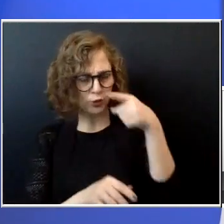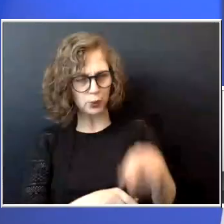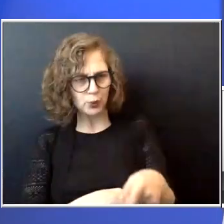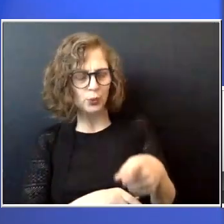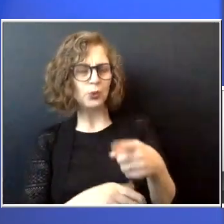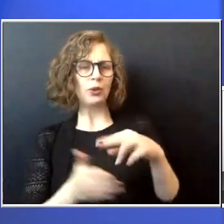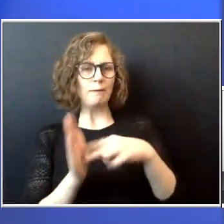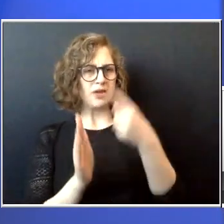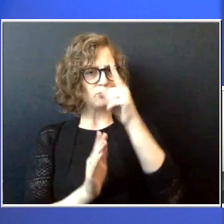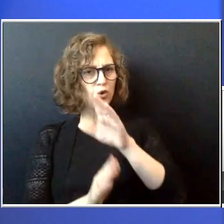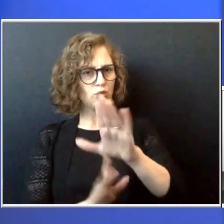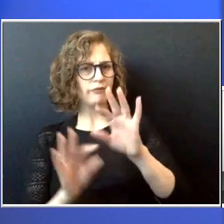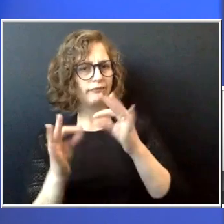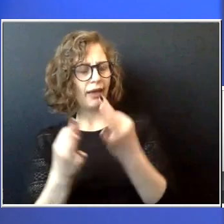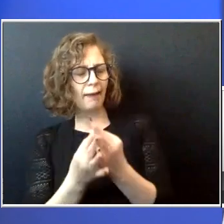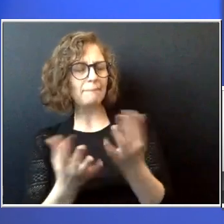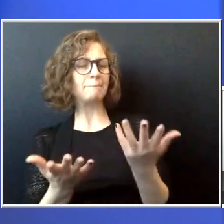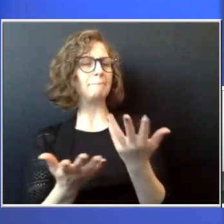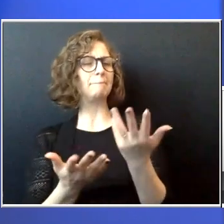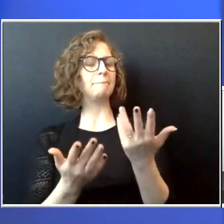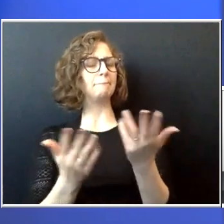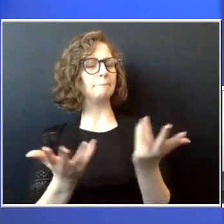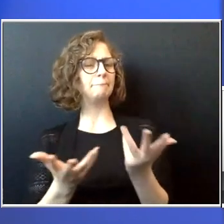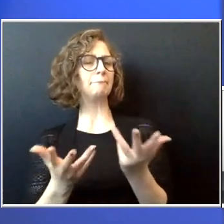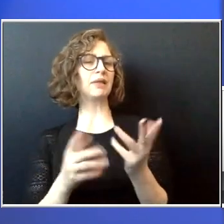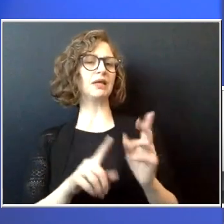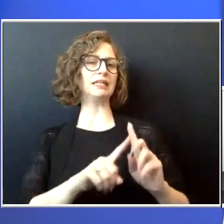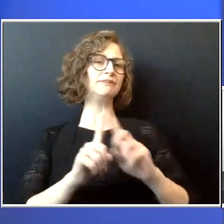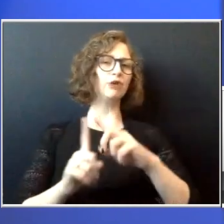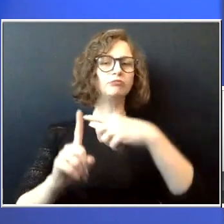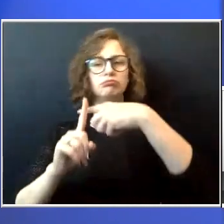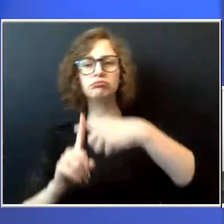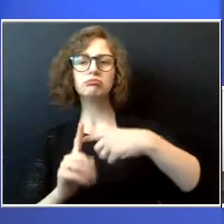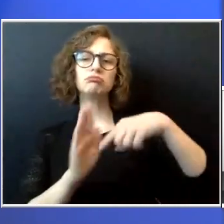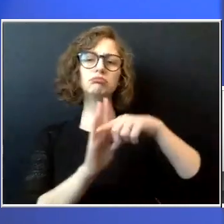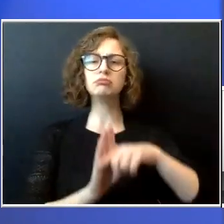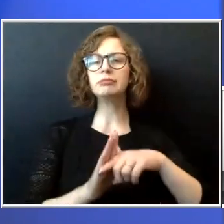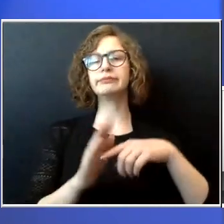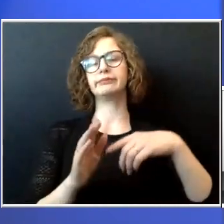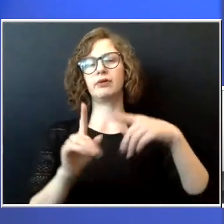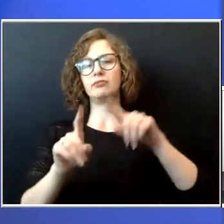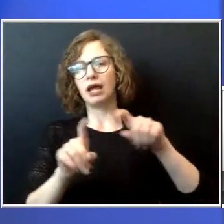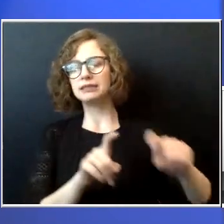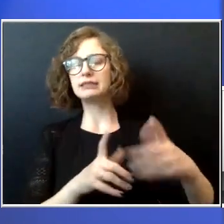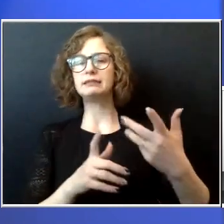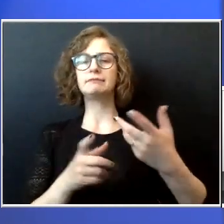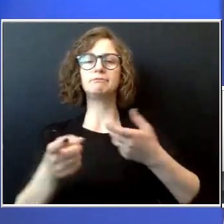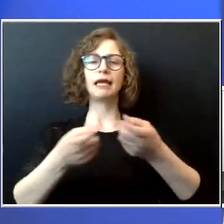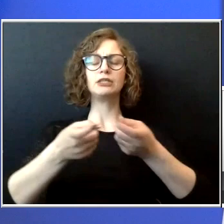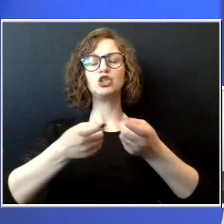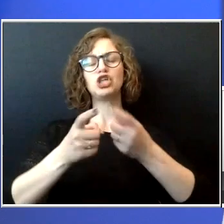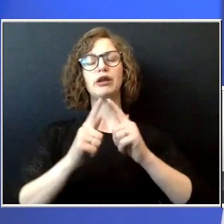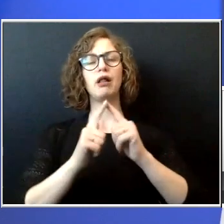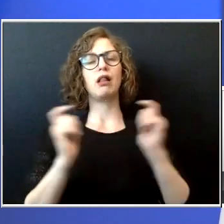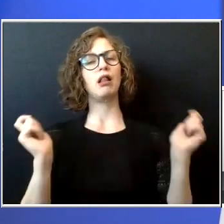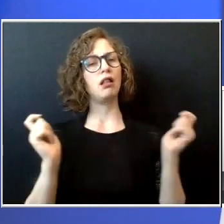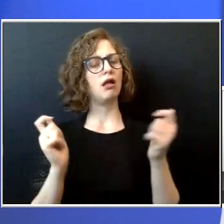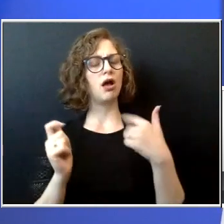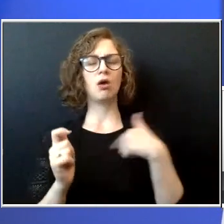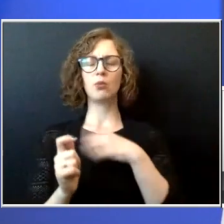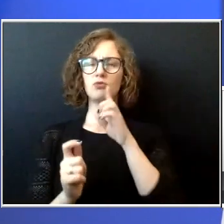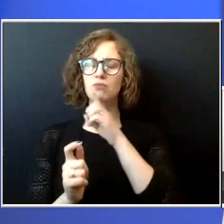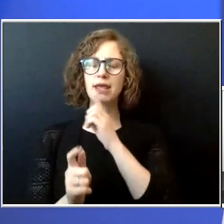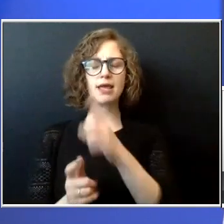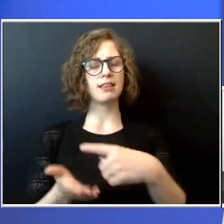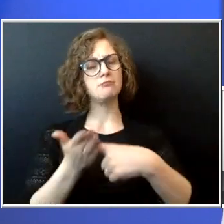passing it on? And what are the different pros and cons of testing and managing that risk? So call us because you